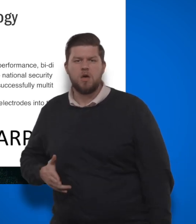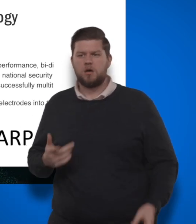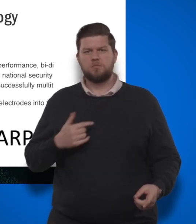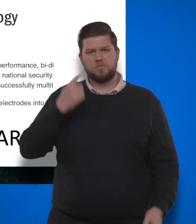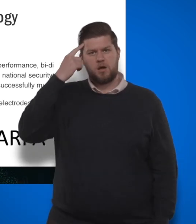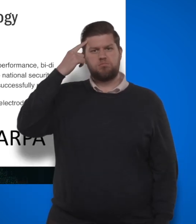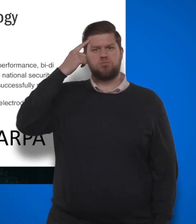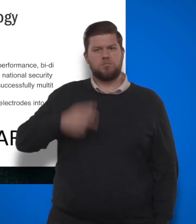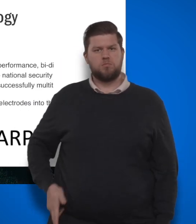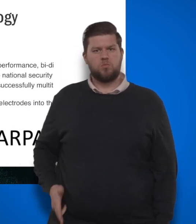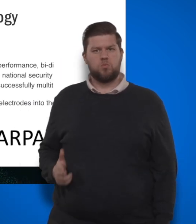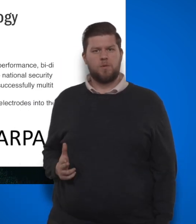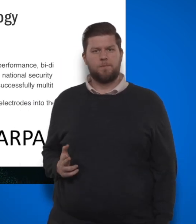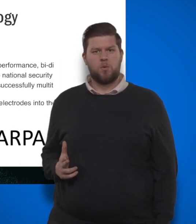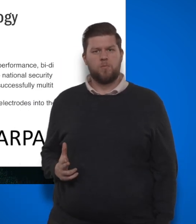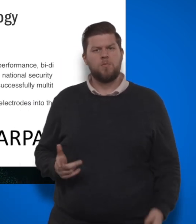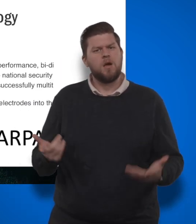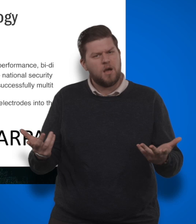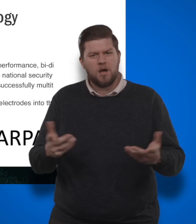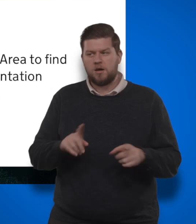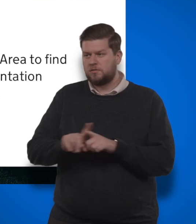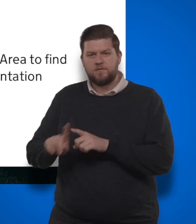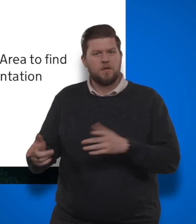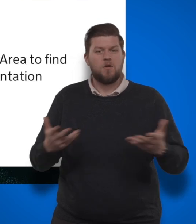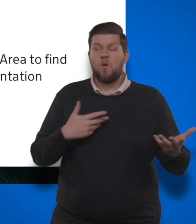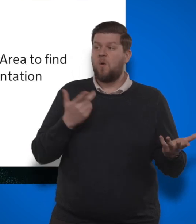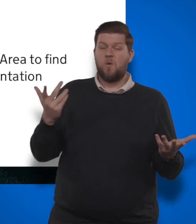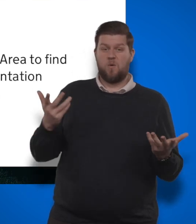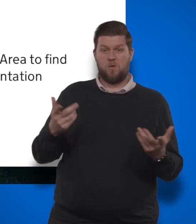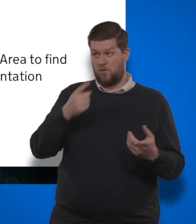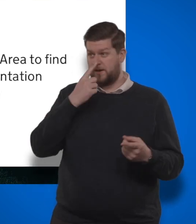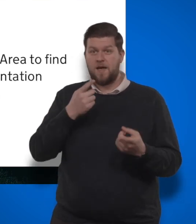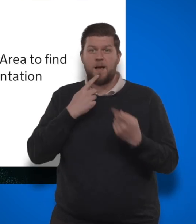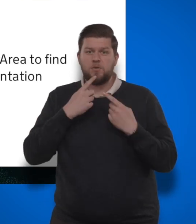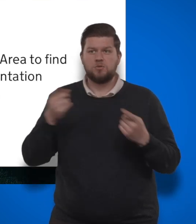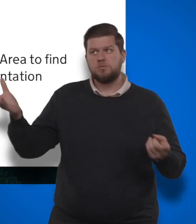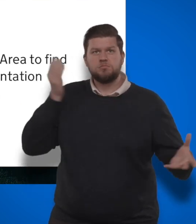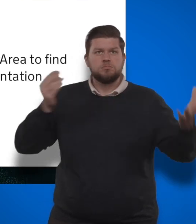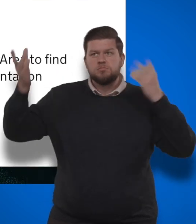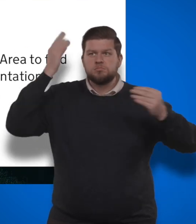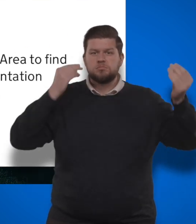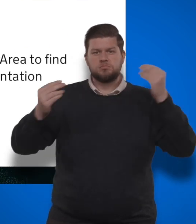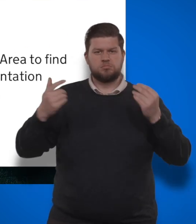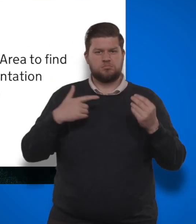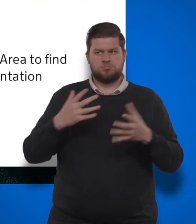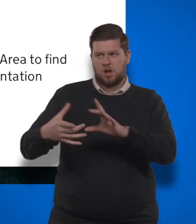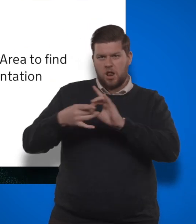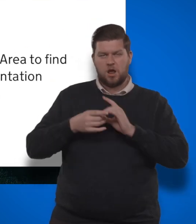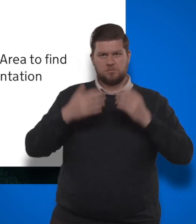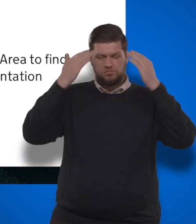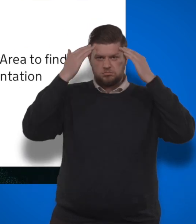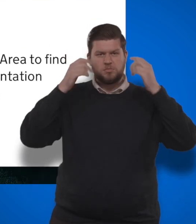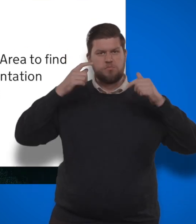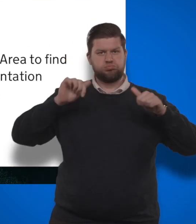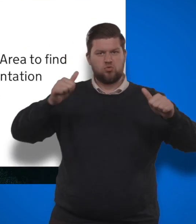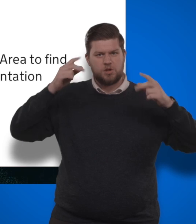can target weapons and so on. And this is the British government. So actually governments, militaries, advanced